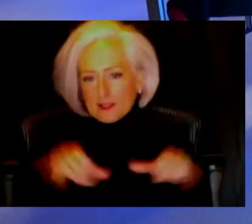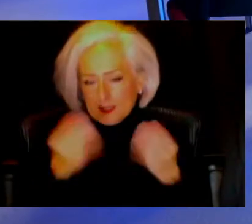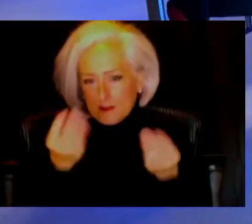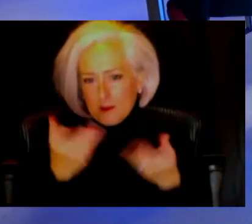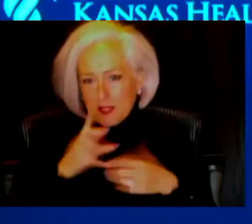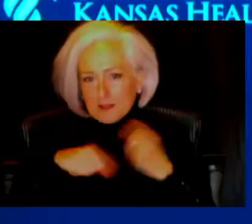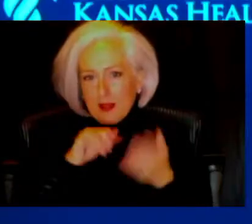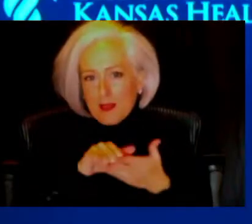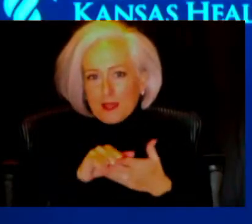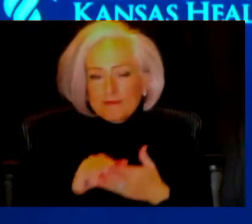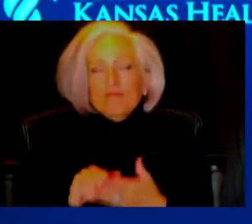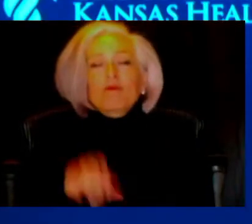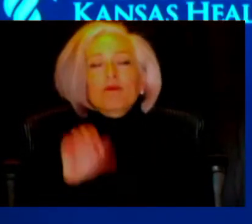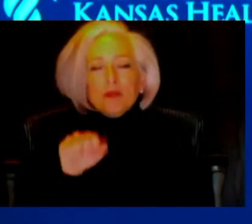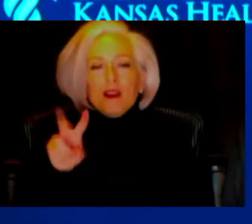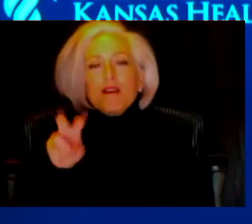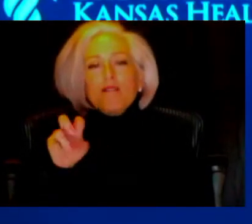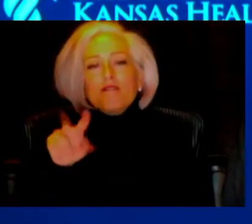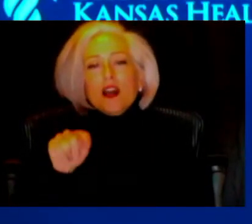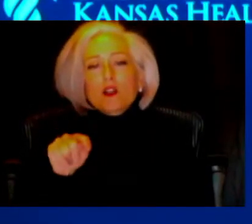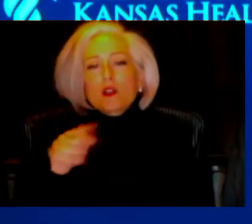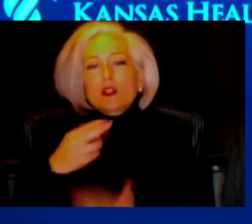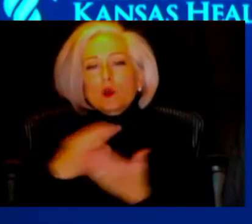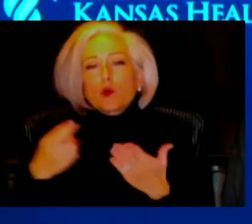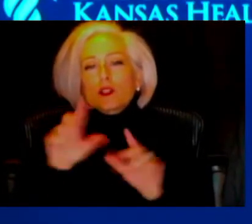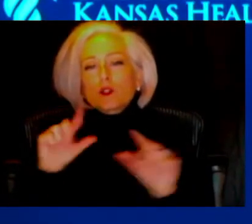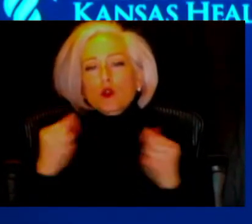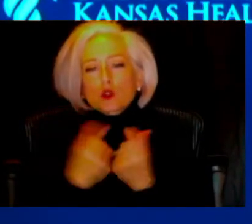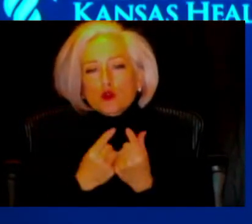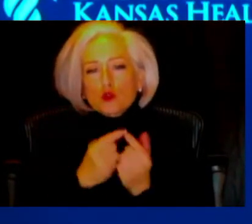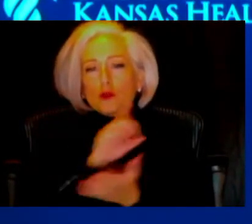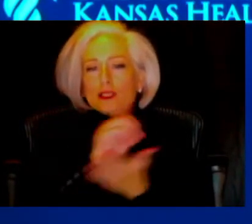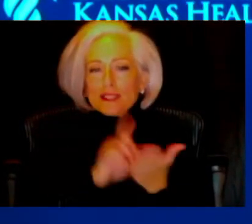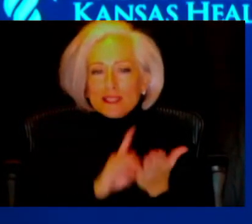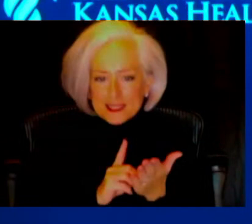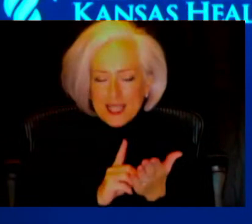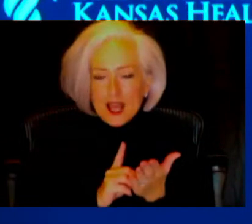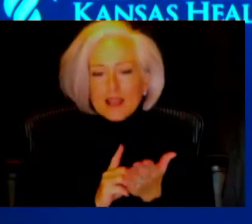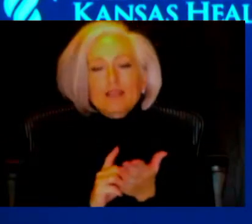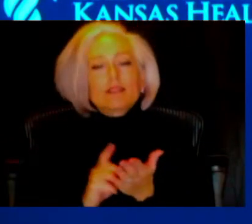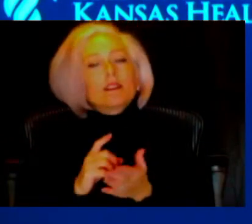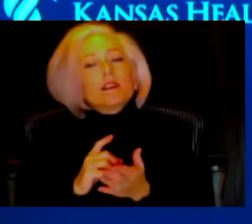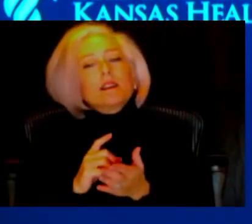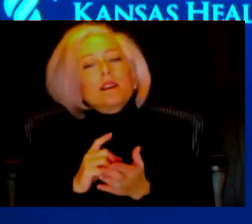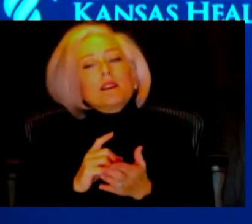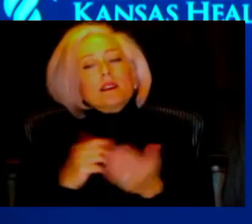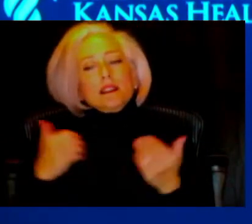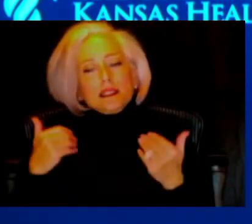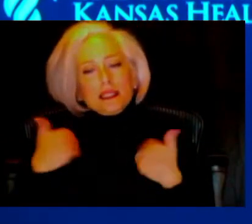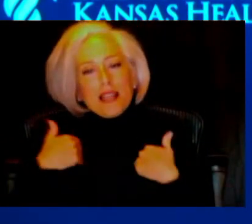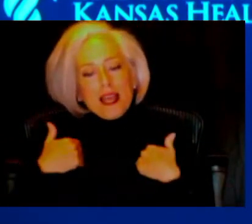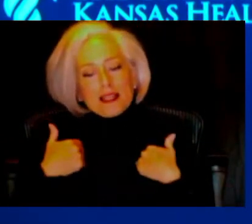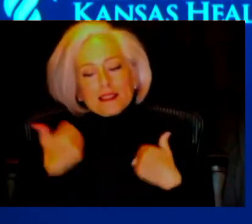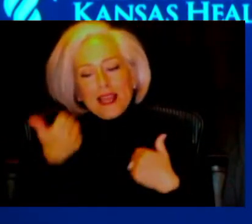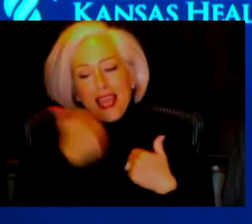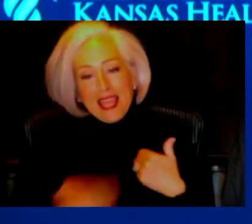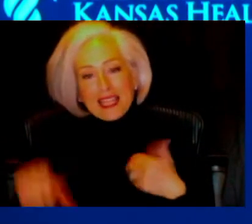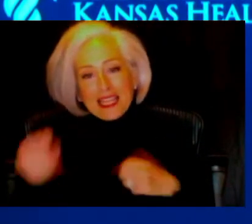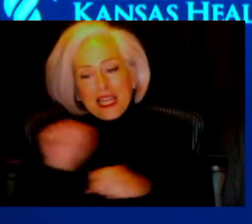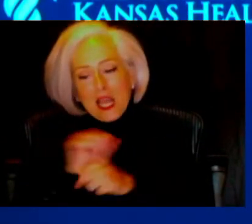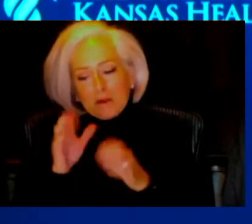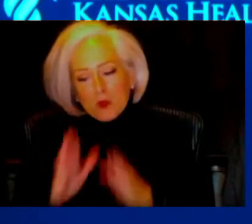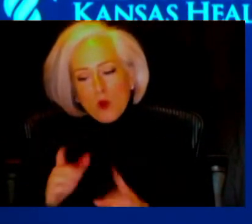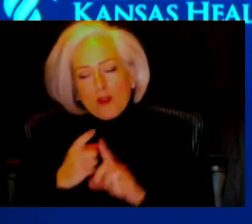the Veterans Resource Group really is designed and comprised of any employee of the health system